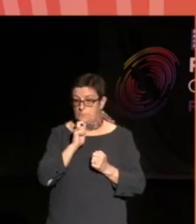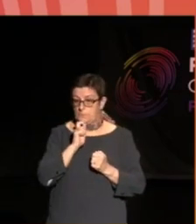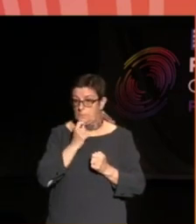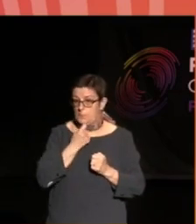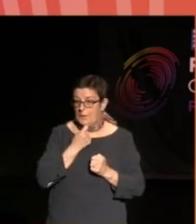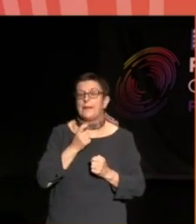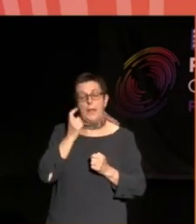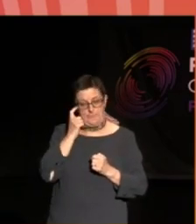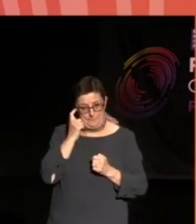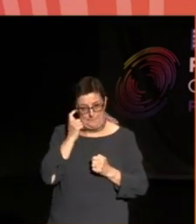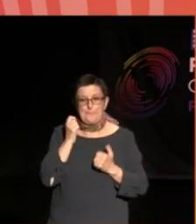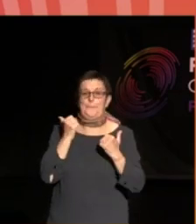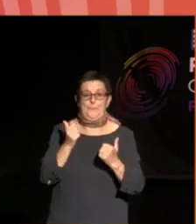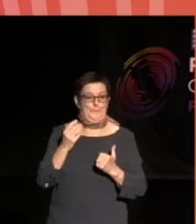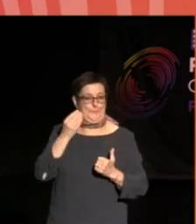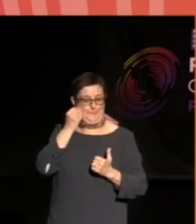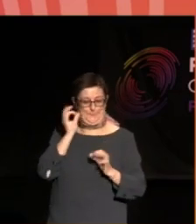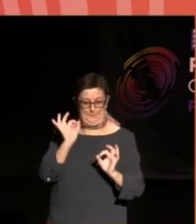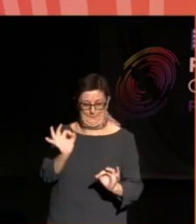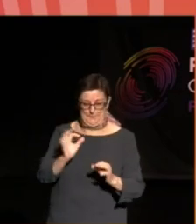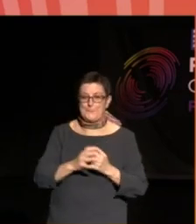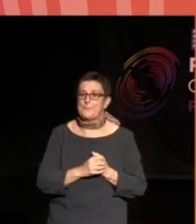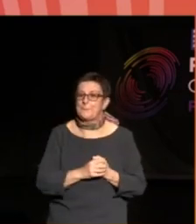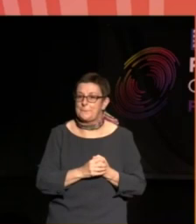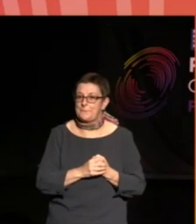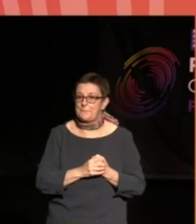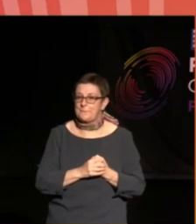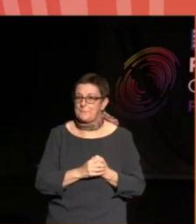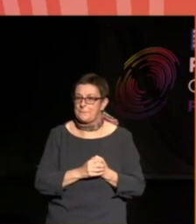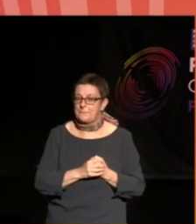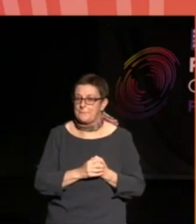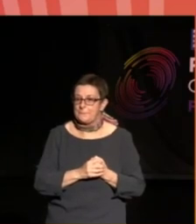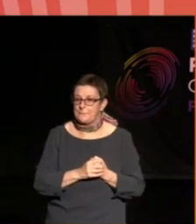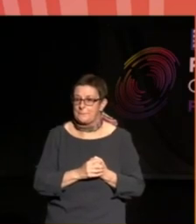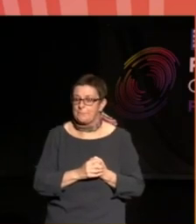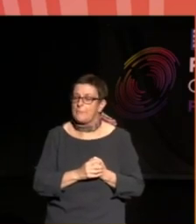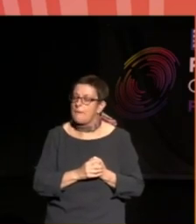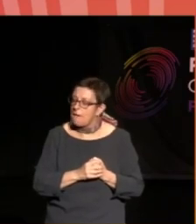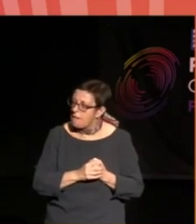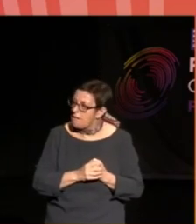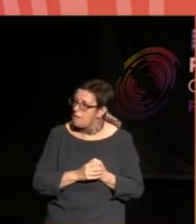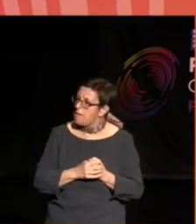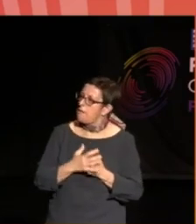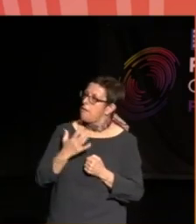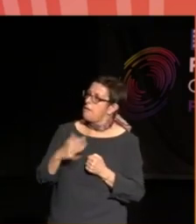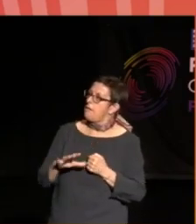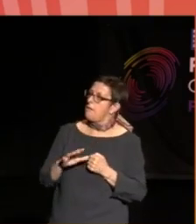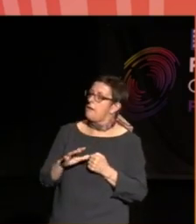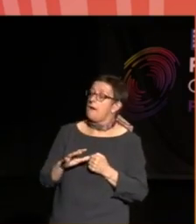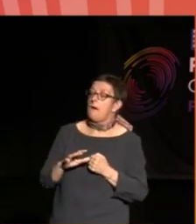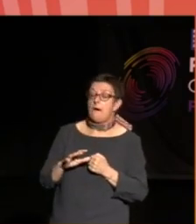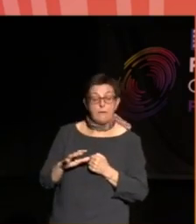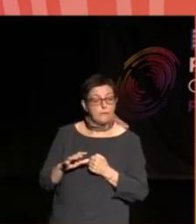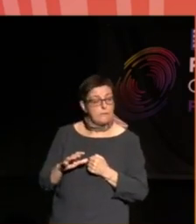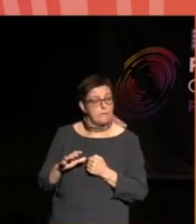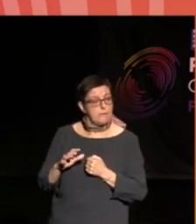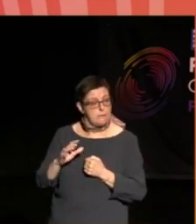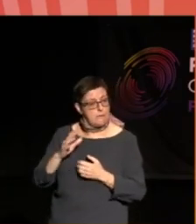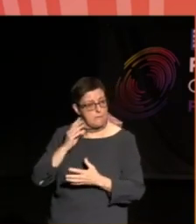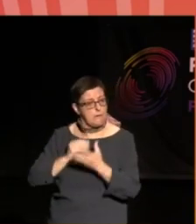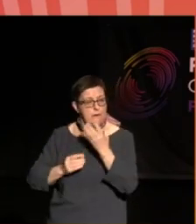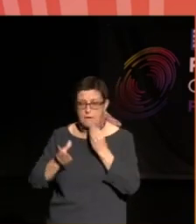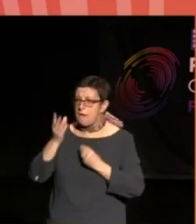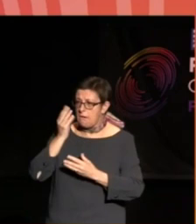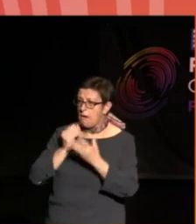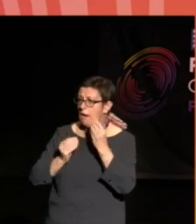Sunand, you might Can you hear me clearly? Yes. Can you hear me? Great. Yes. Two things really struck me about, several things actually. Almost everything Gordon